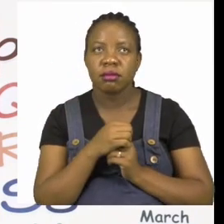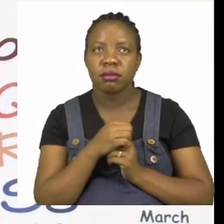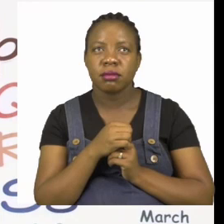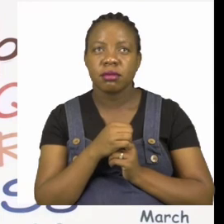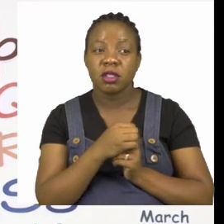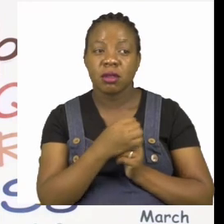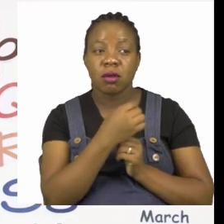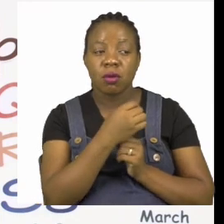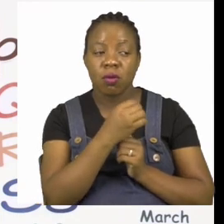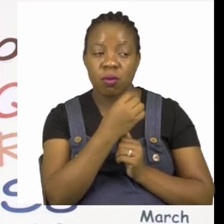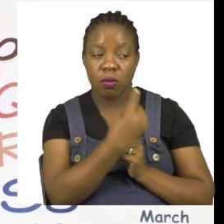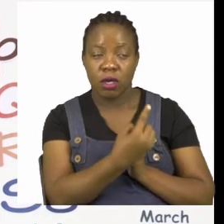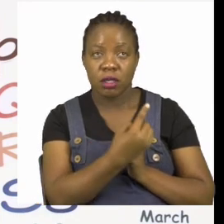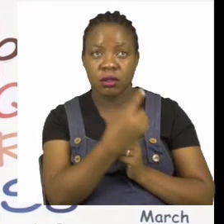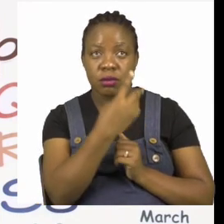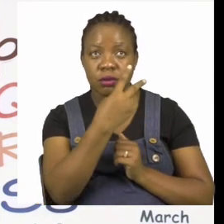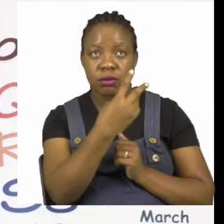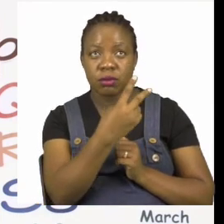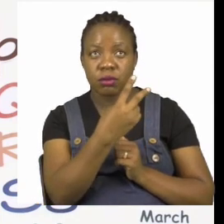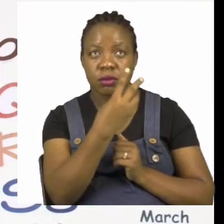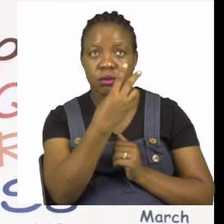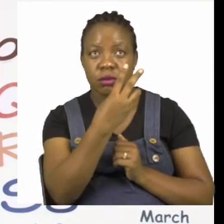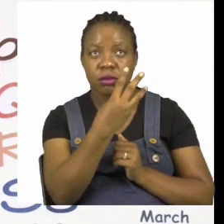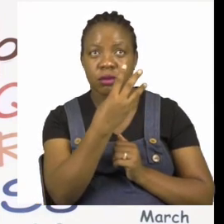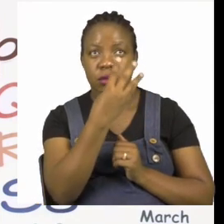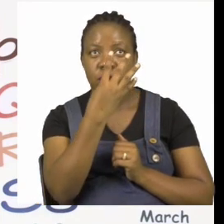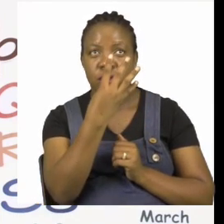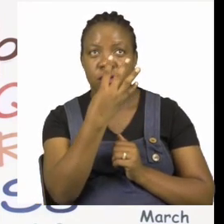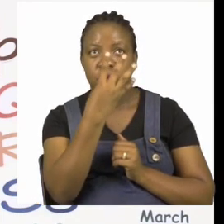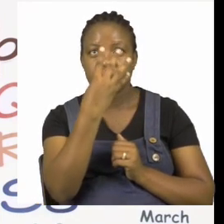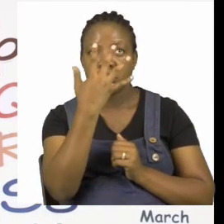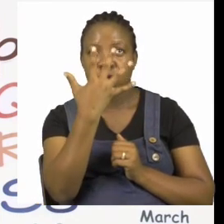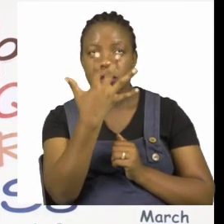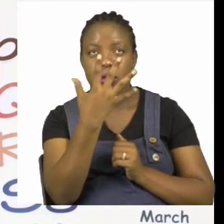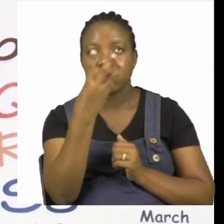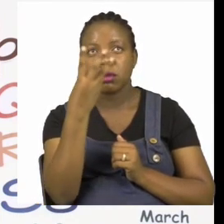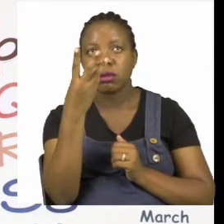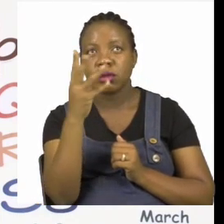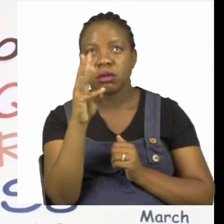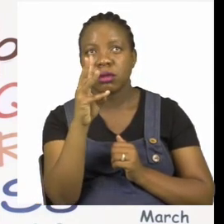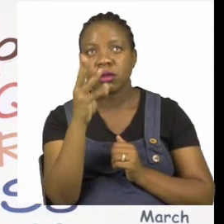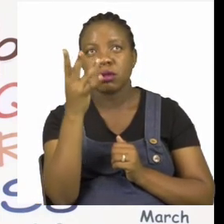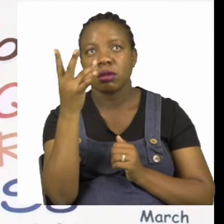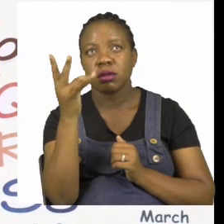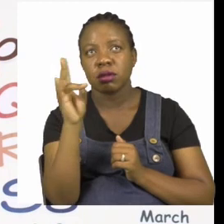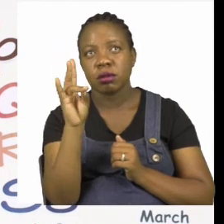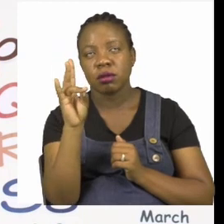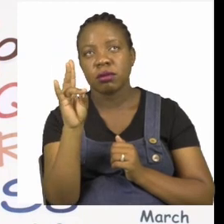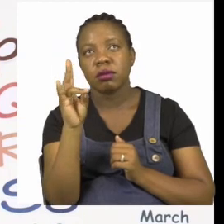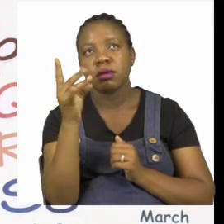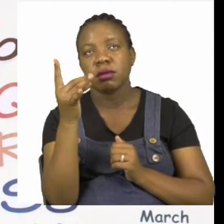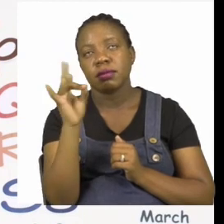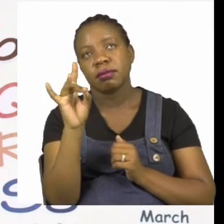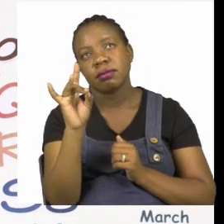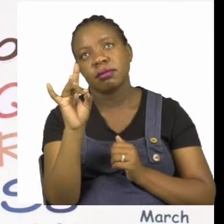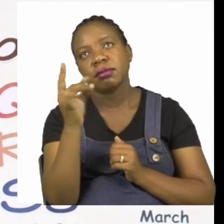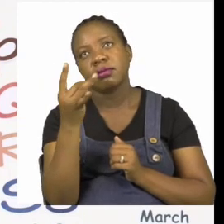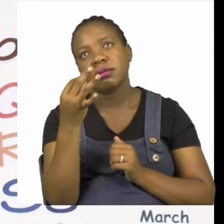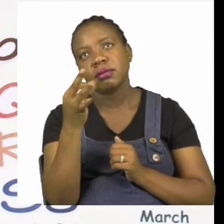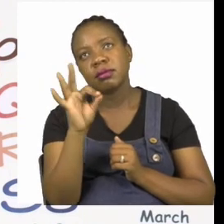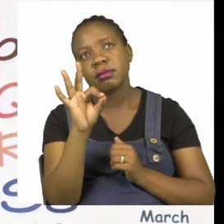normally. 2, 3, 4, 5, 6, 7,